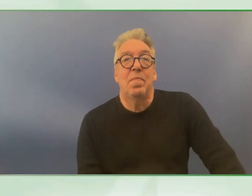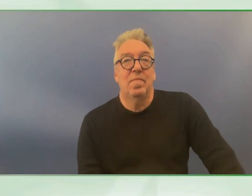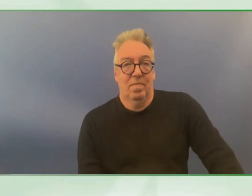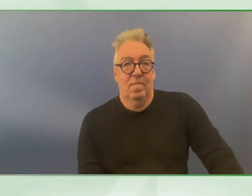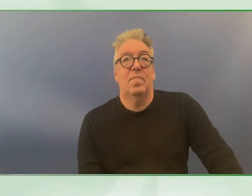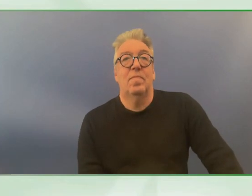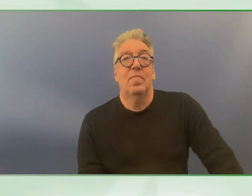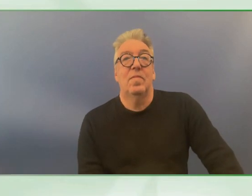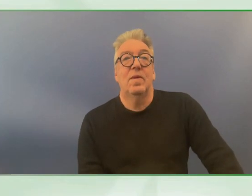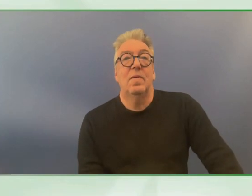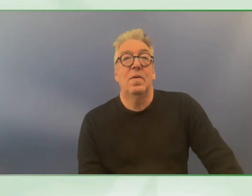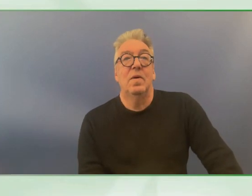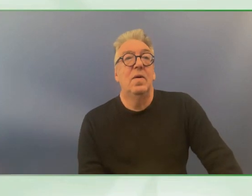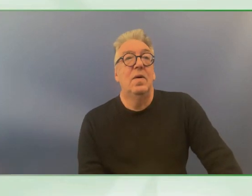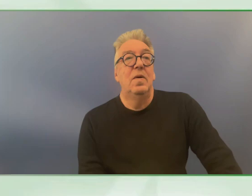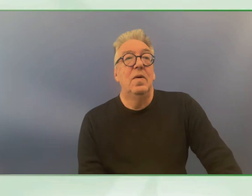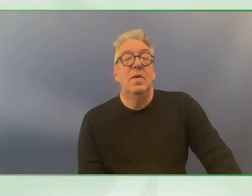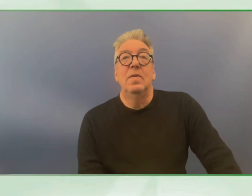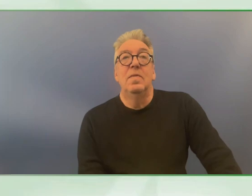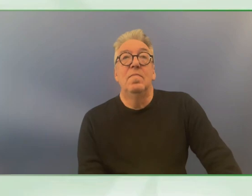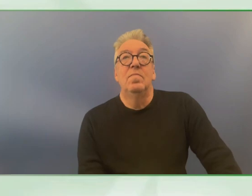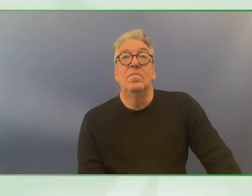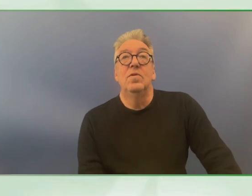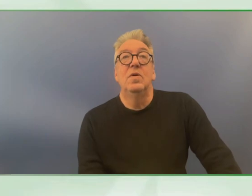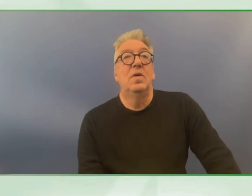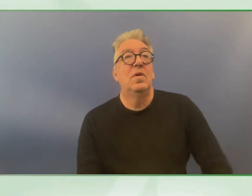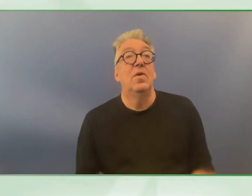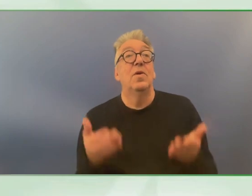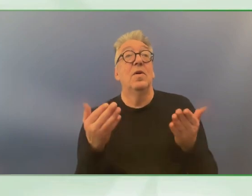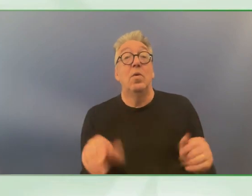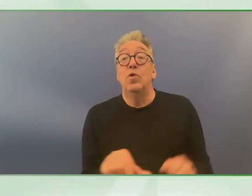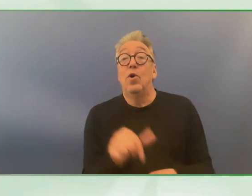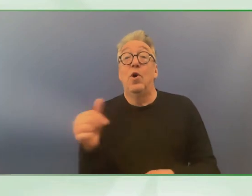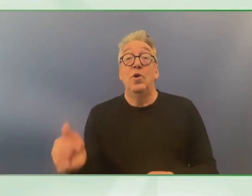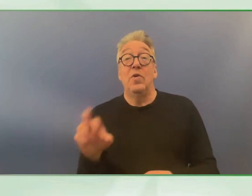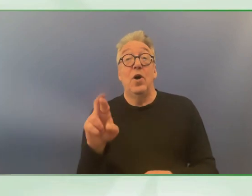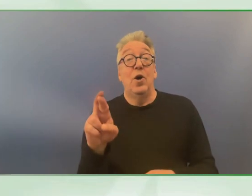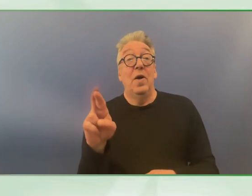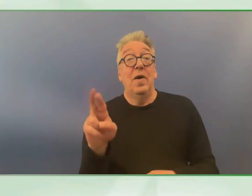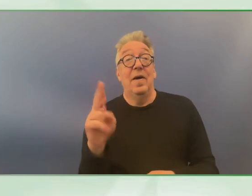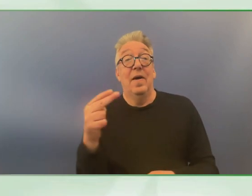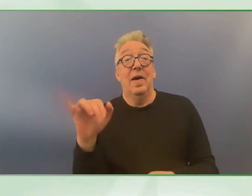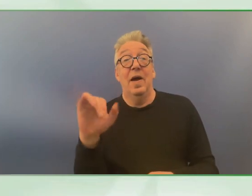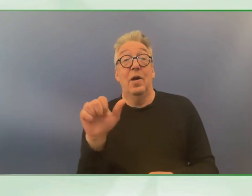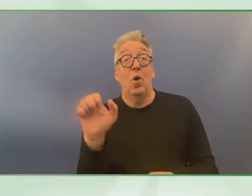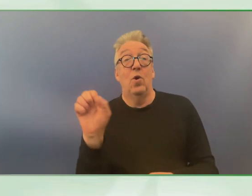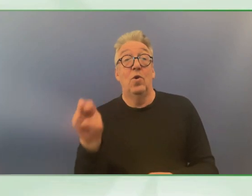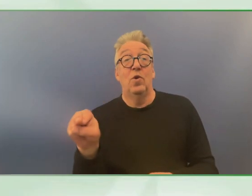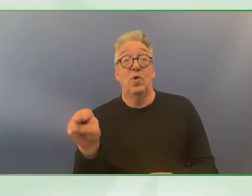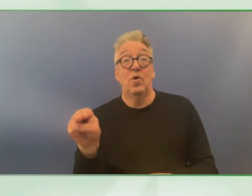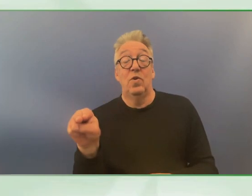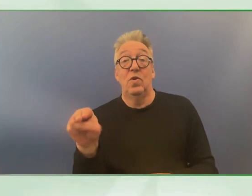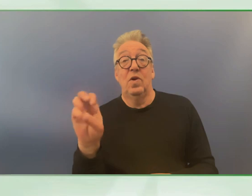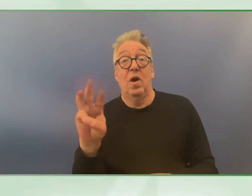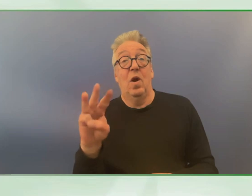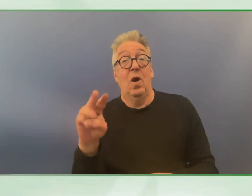Thank you, Joe. Now we are moved to Rhiannon Hawkins. She's a PhD student and